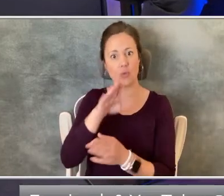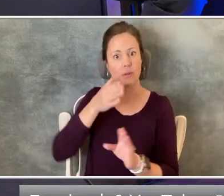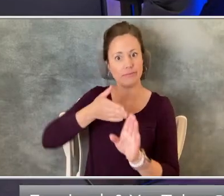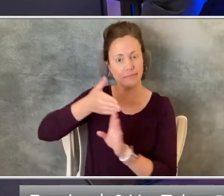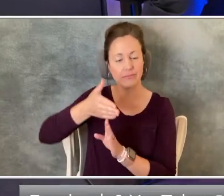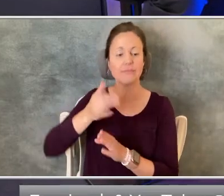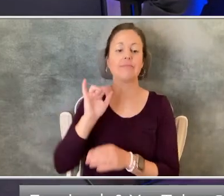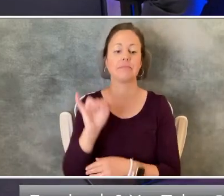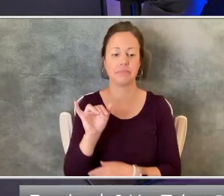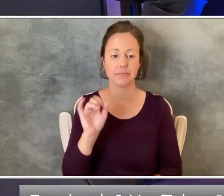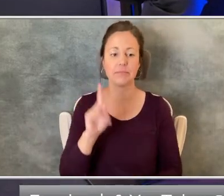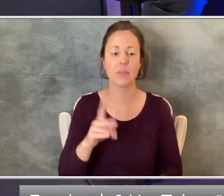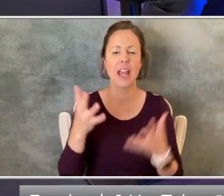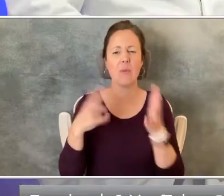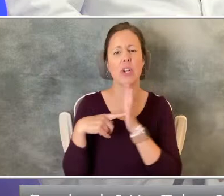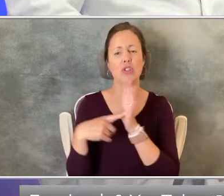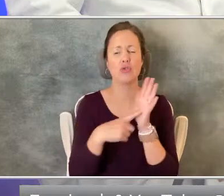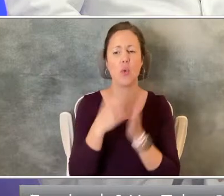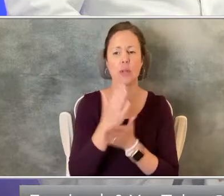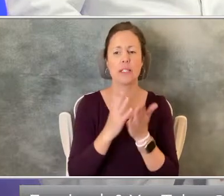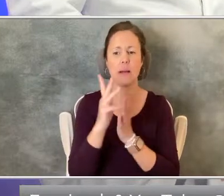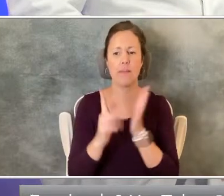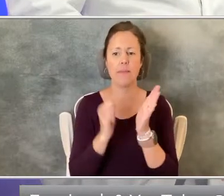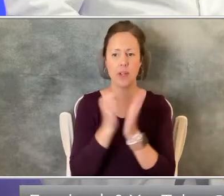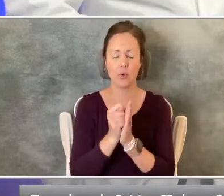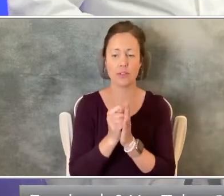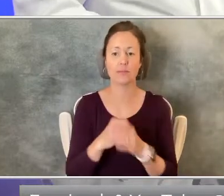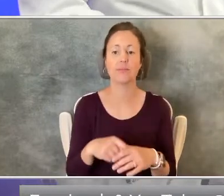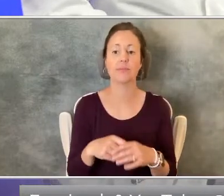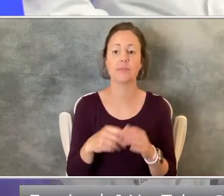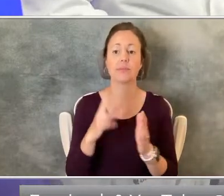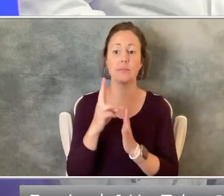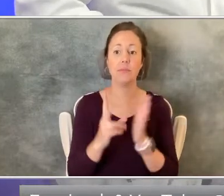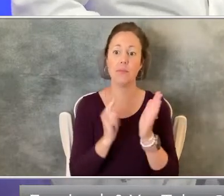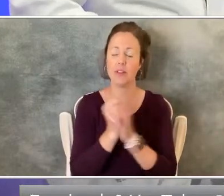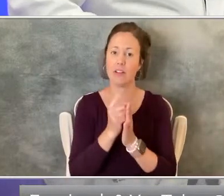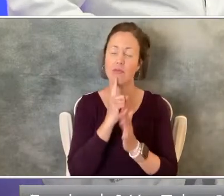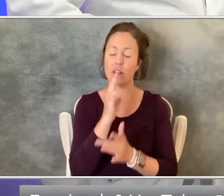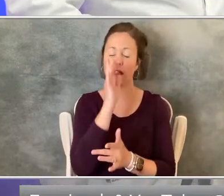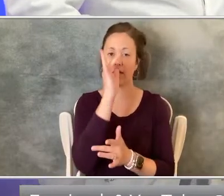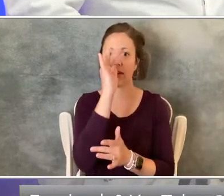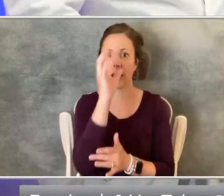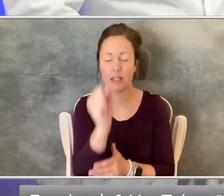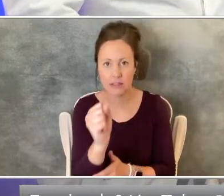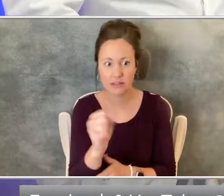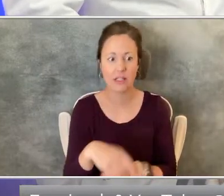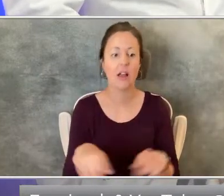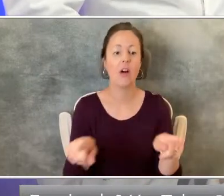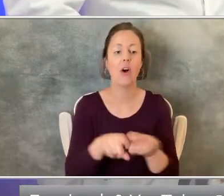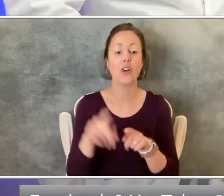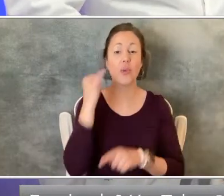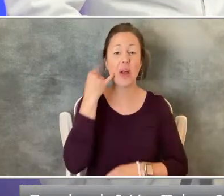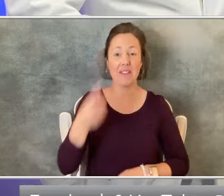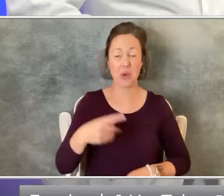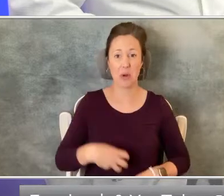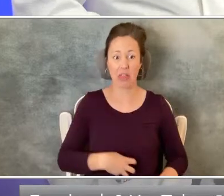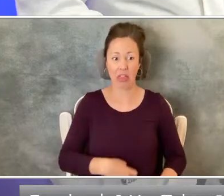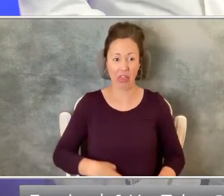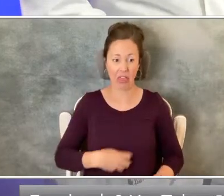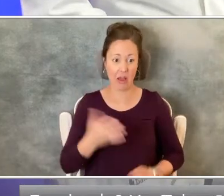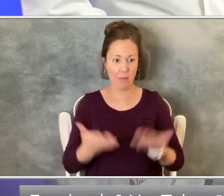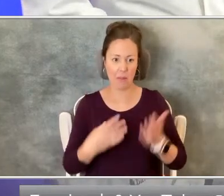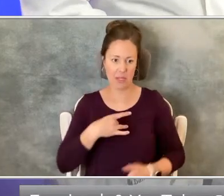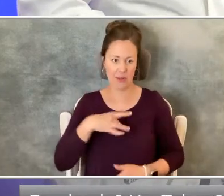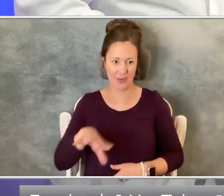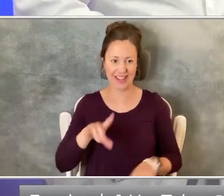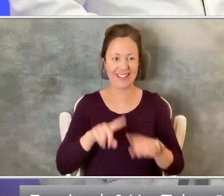want to show some videos of, and these videos are fascinating. Also, if you're squeamish, you might not like these videos. These